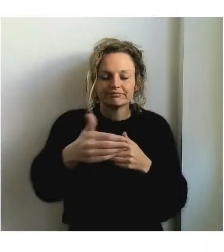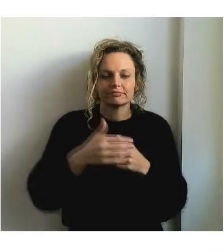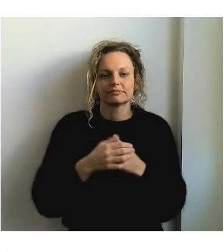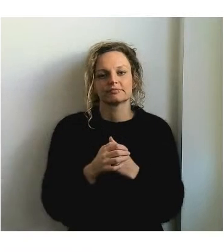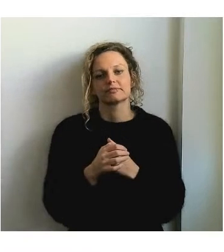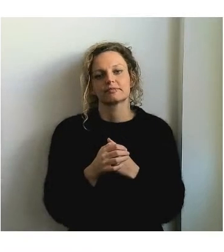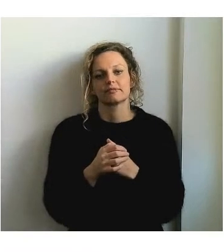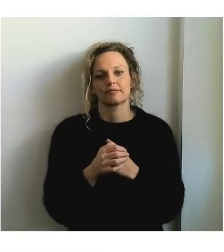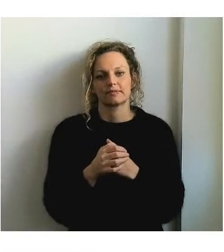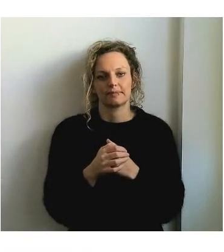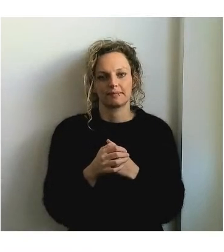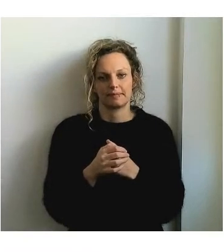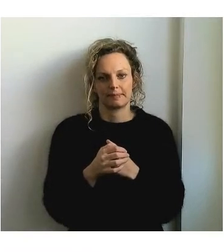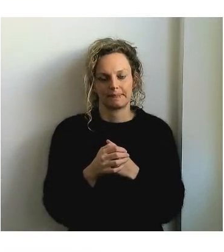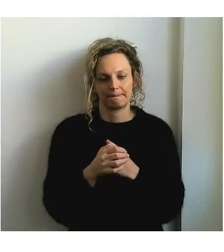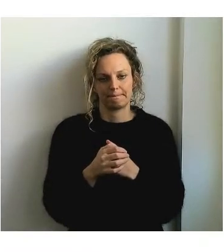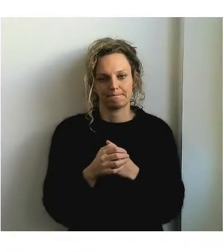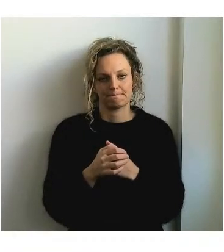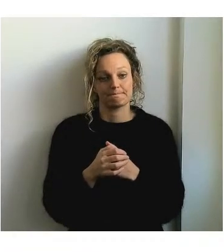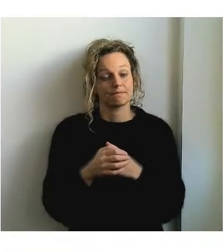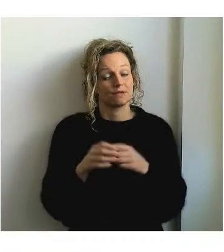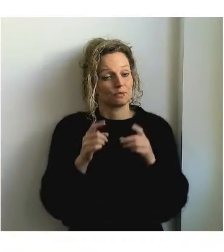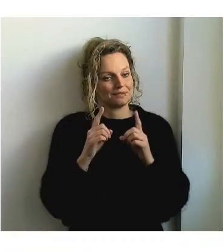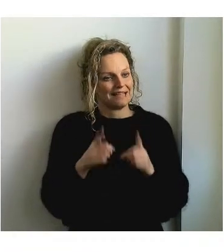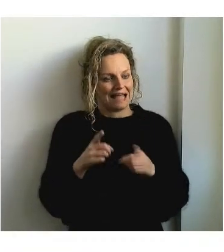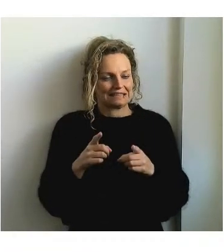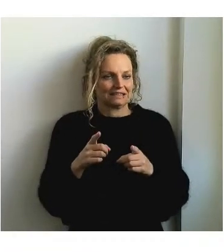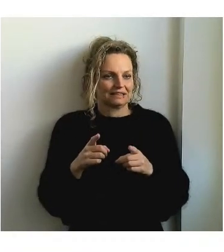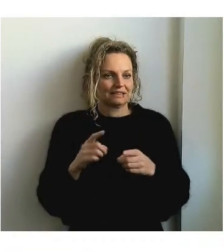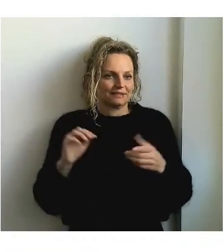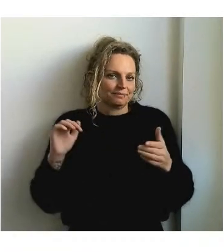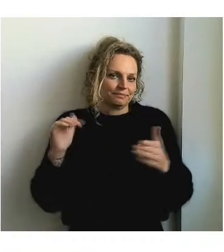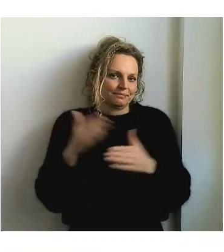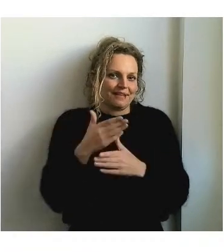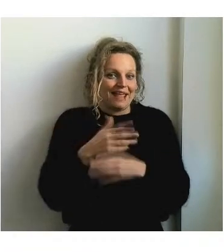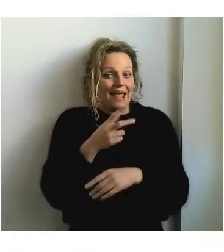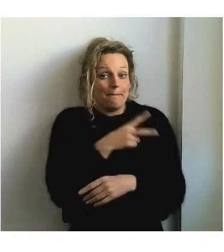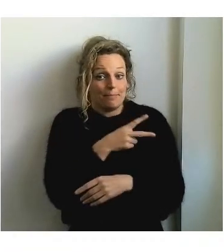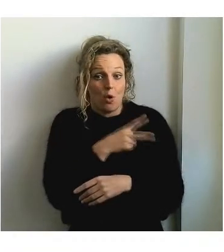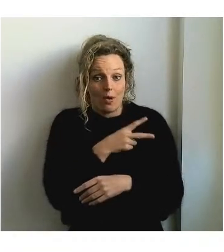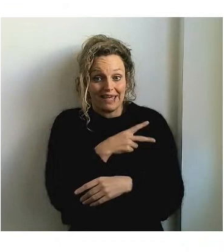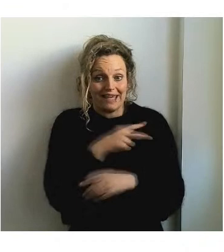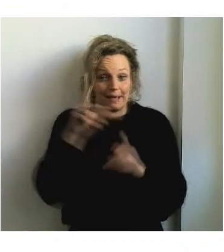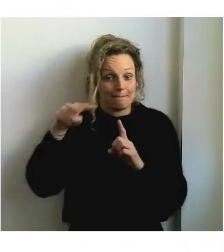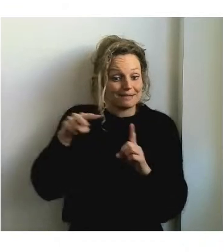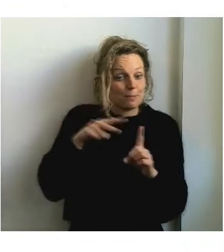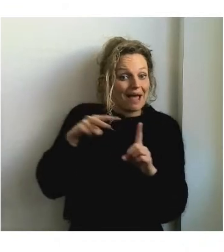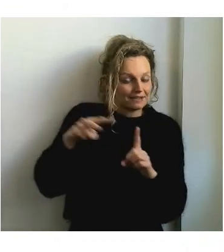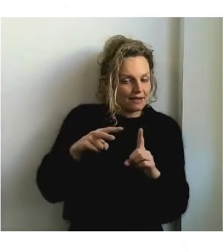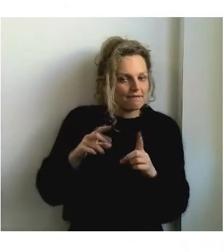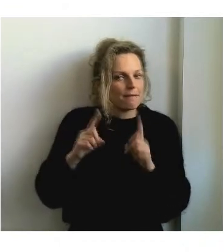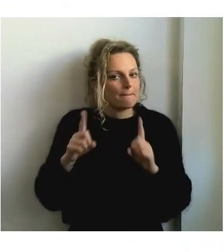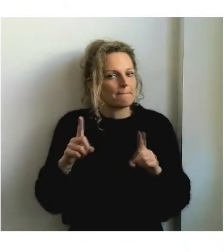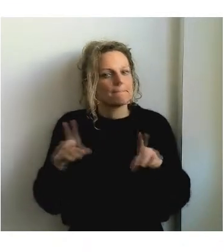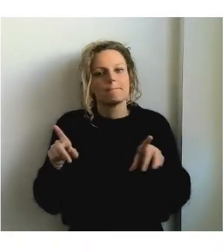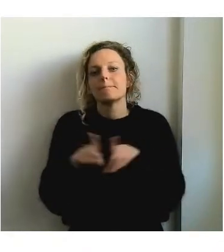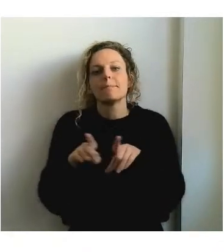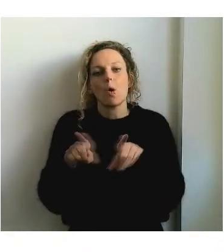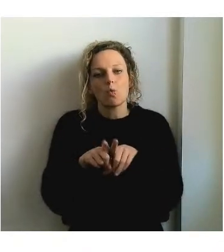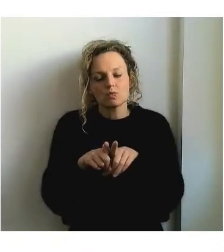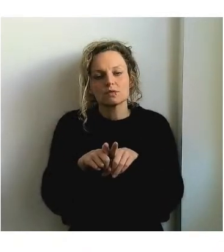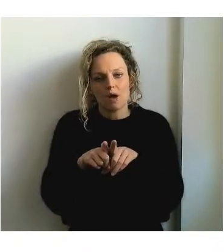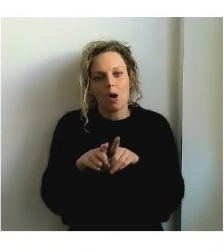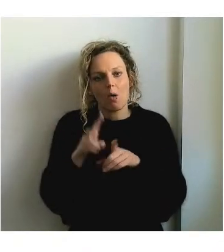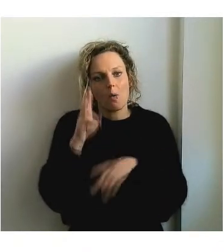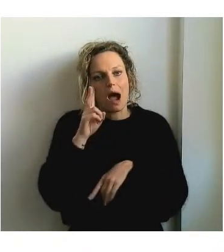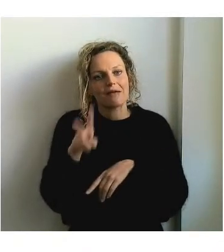from an employee perspective, but then I guess also as over time I've also seen it from the employer perspective as well, and I'm